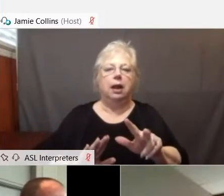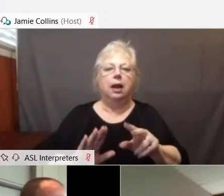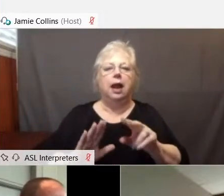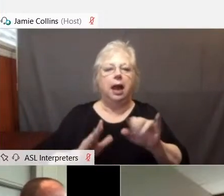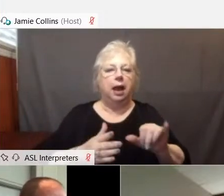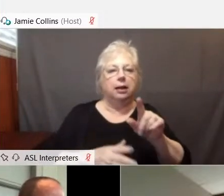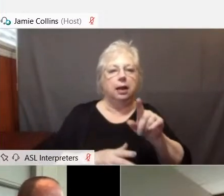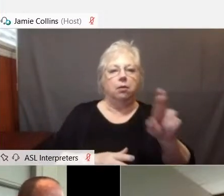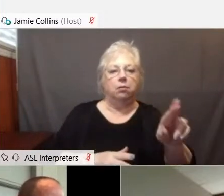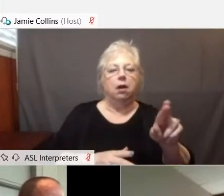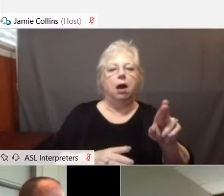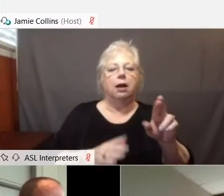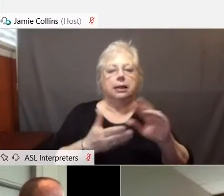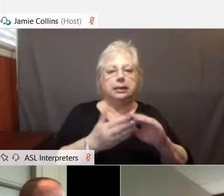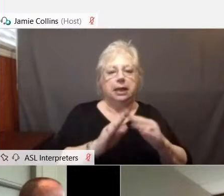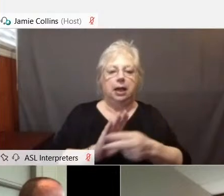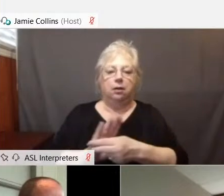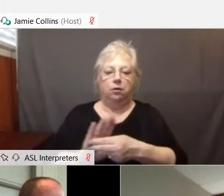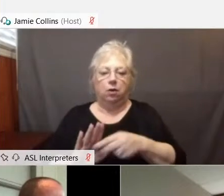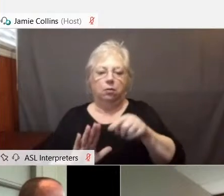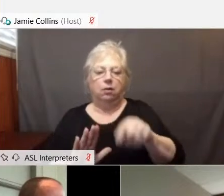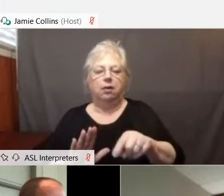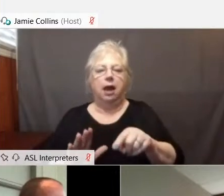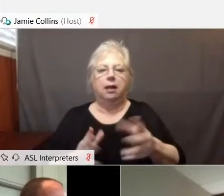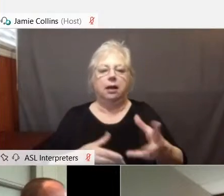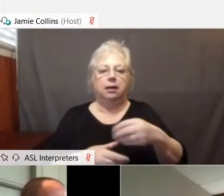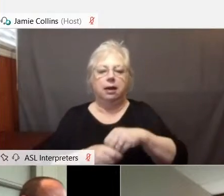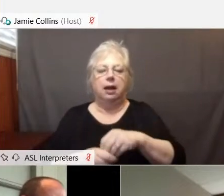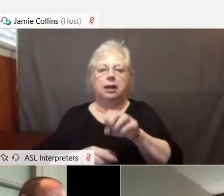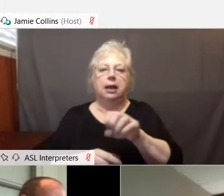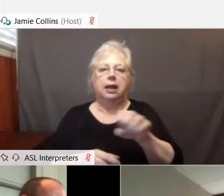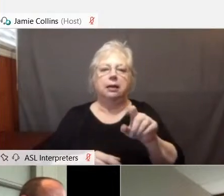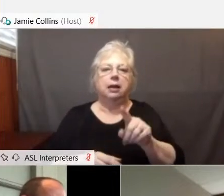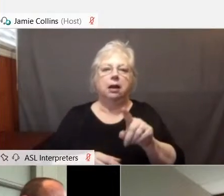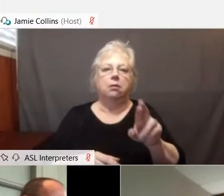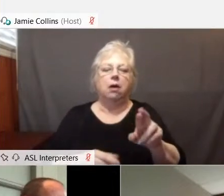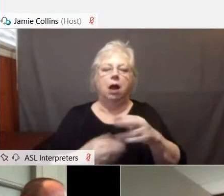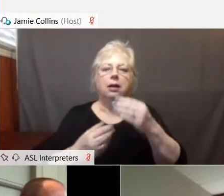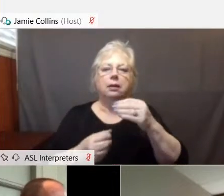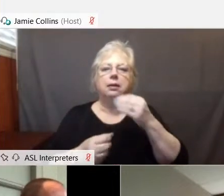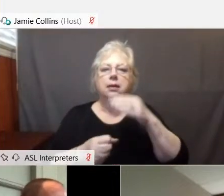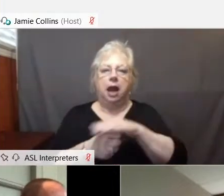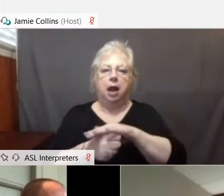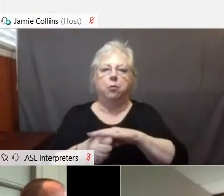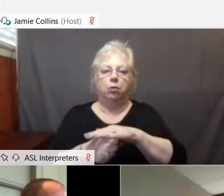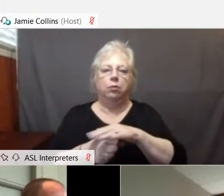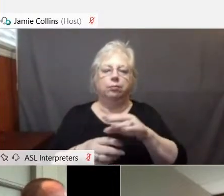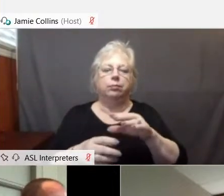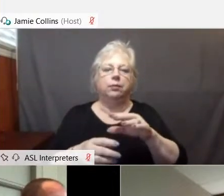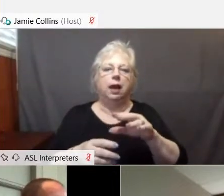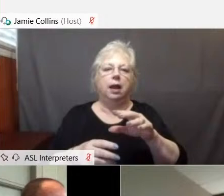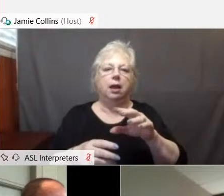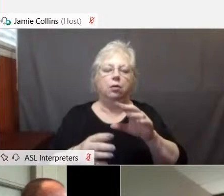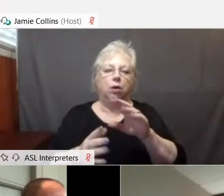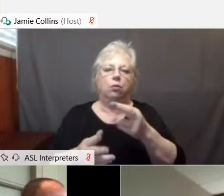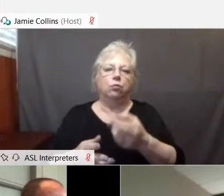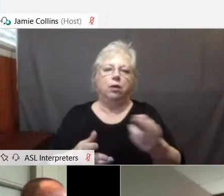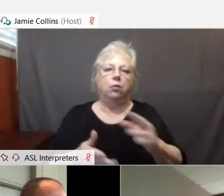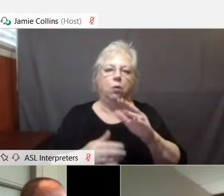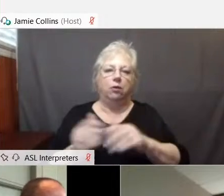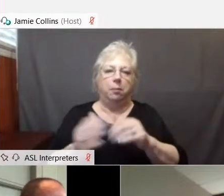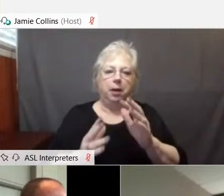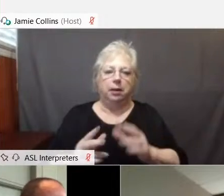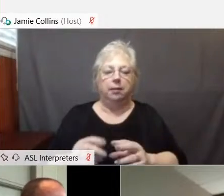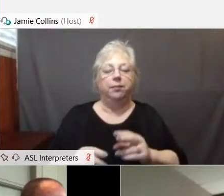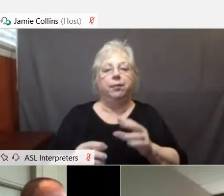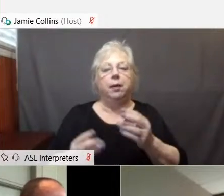City of Little Rock, containing the East Little Rock Neighborhood Resource Center building. Surrounding properties to the north, east,